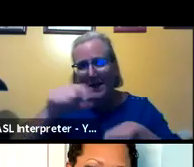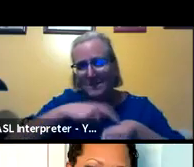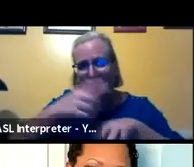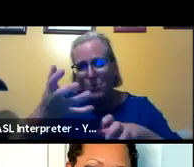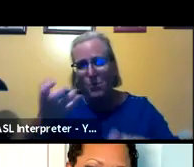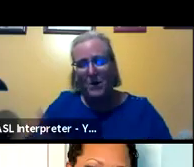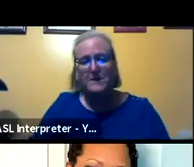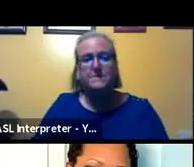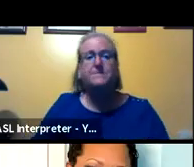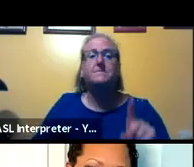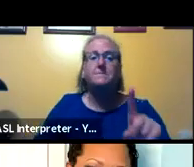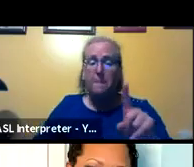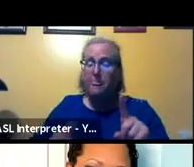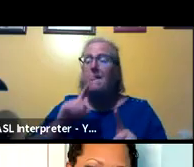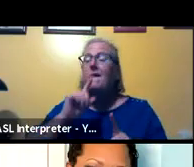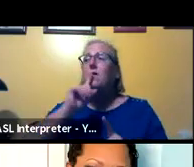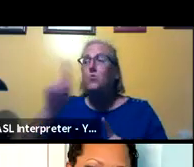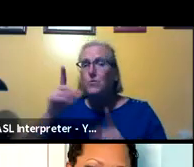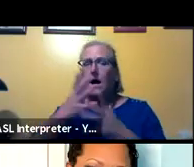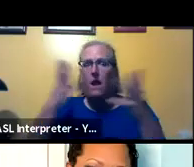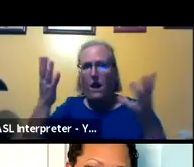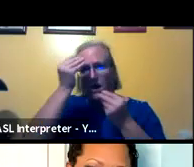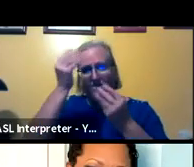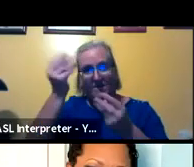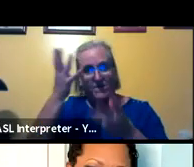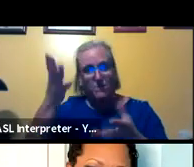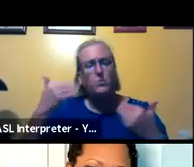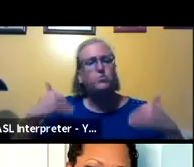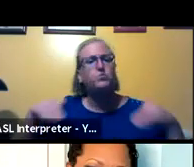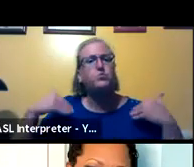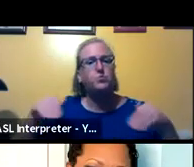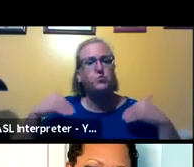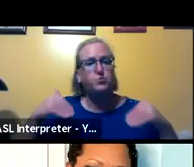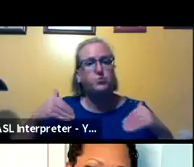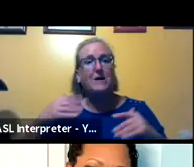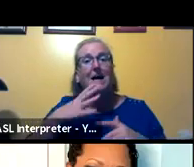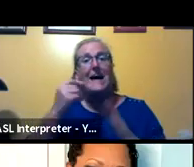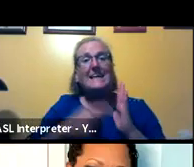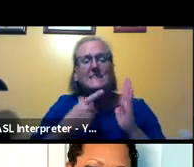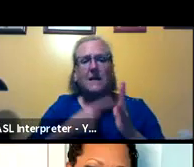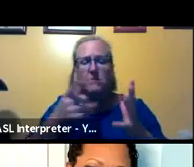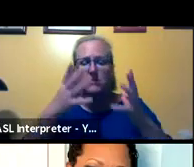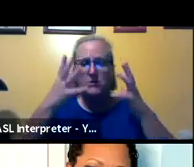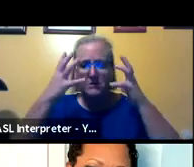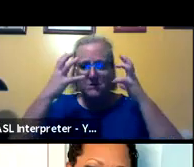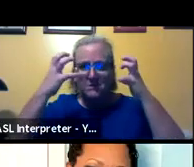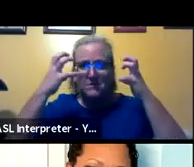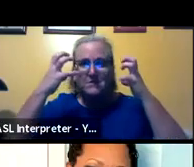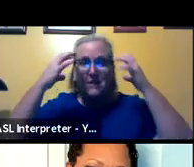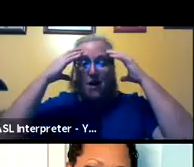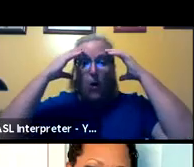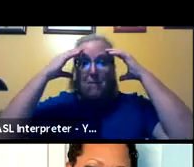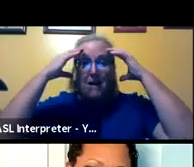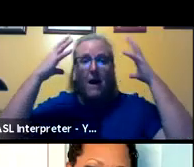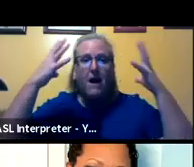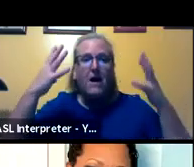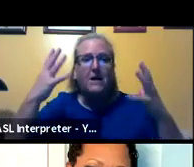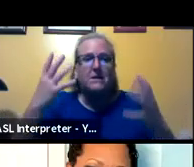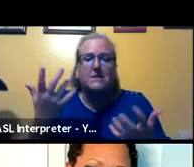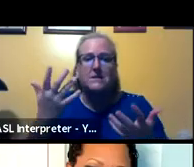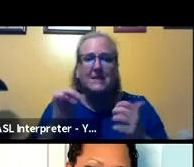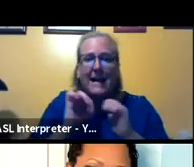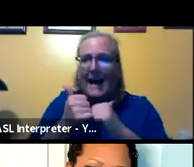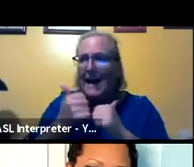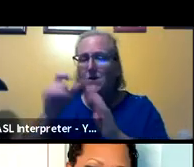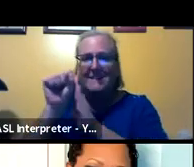are incredibly informative and sometimes maddening. So when you figure out how the state and the federal